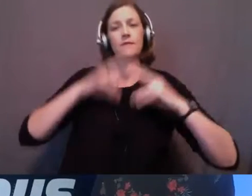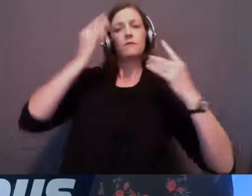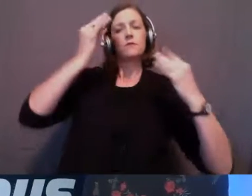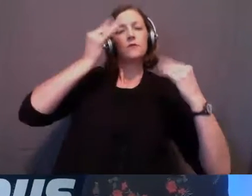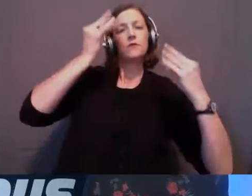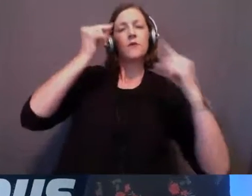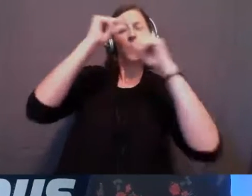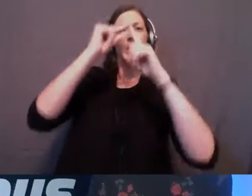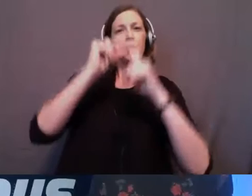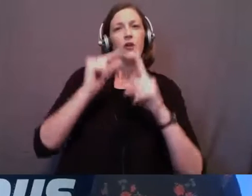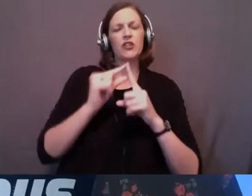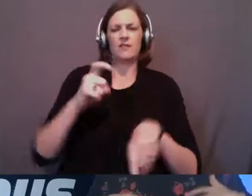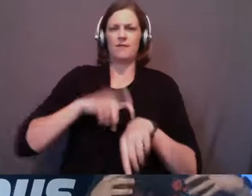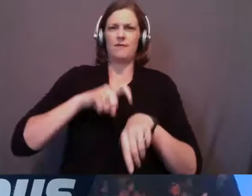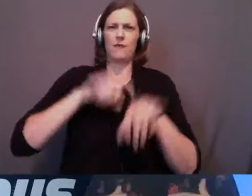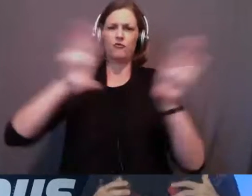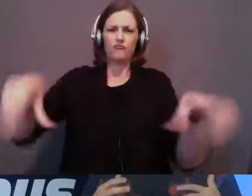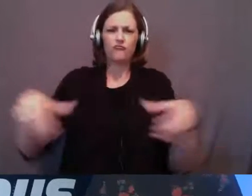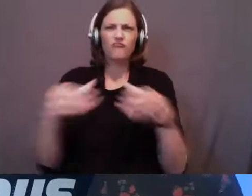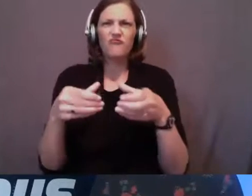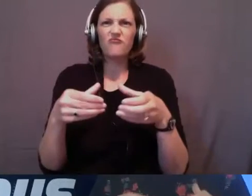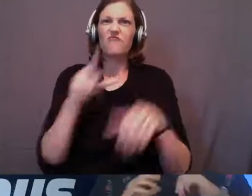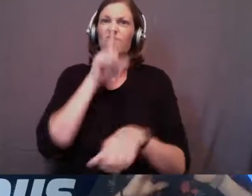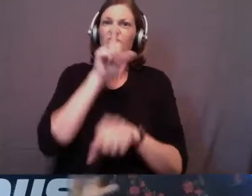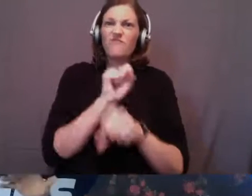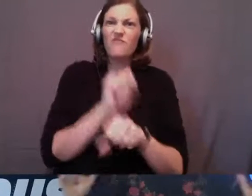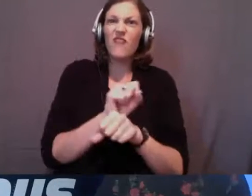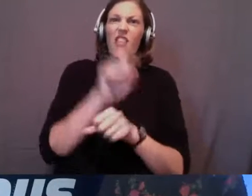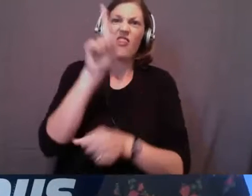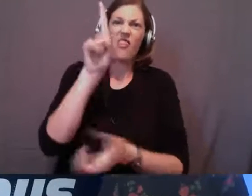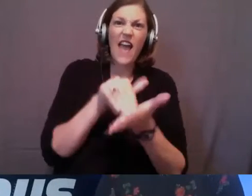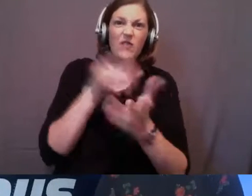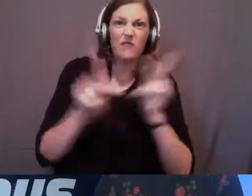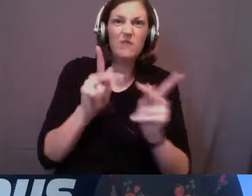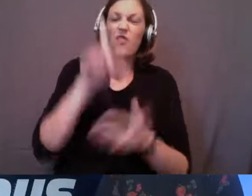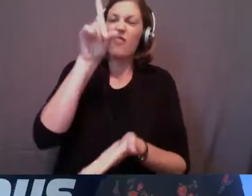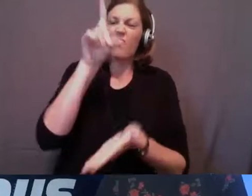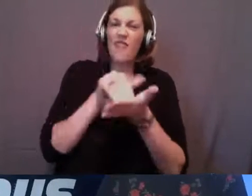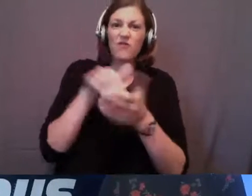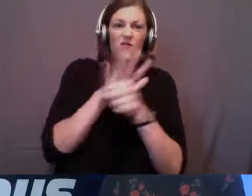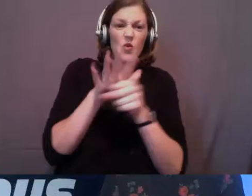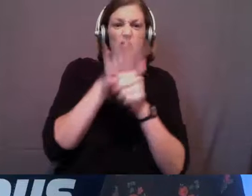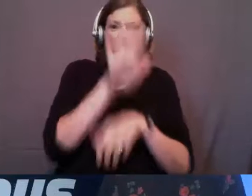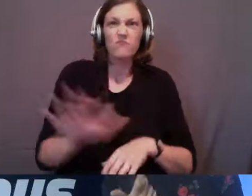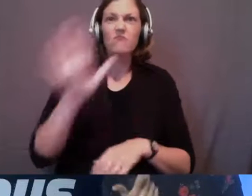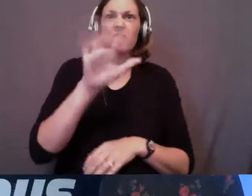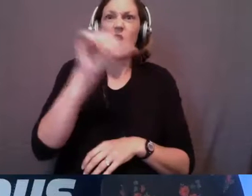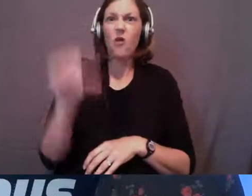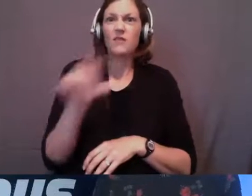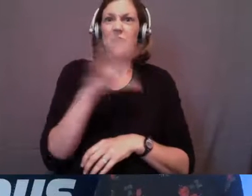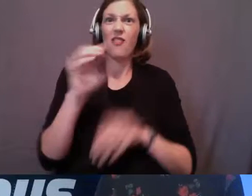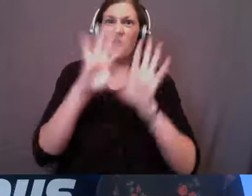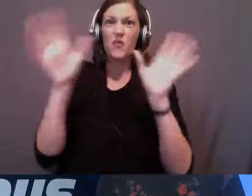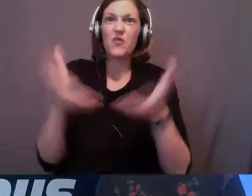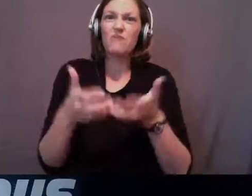time for us to come together as literally thousands of people in thousands of locations across Austin and around the world. Would you join us?